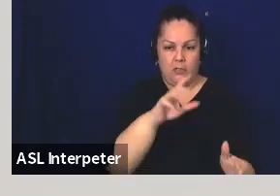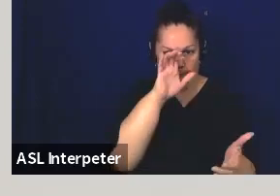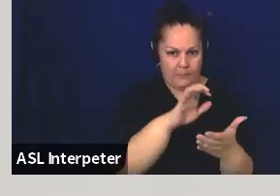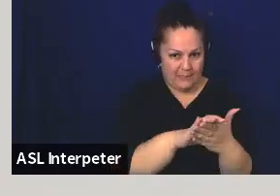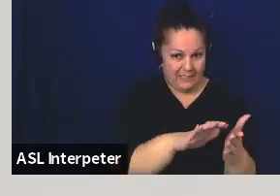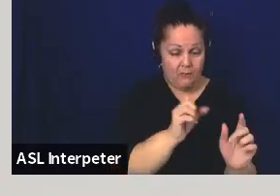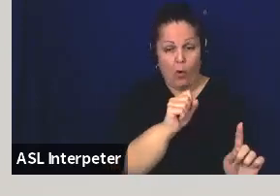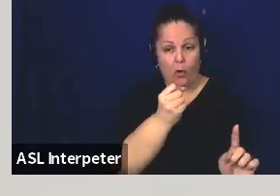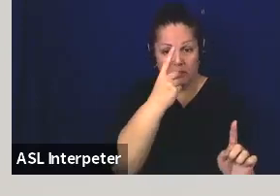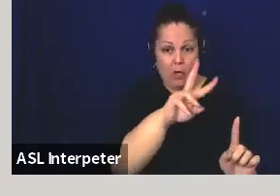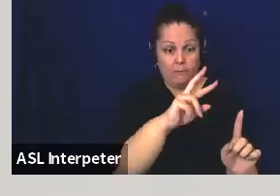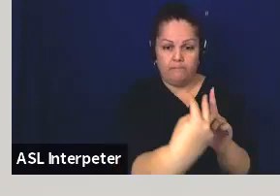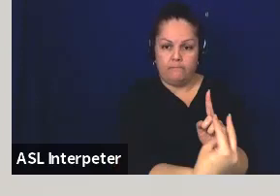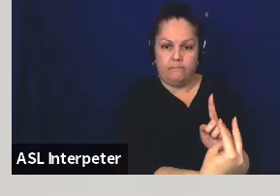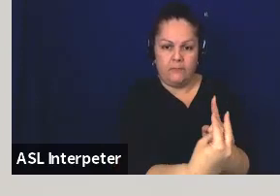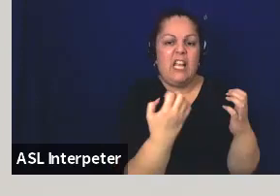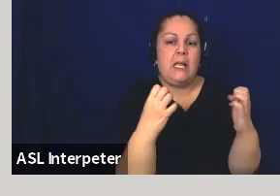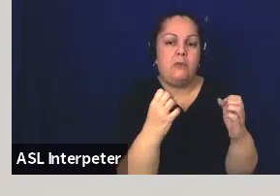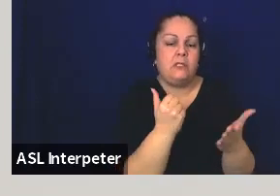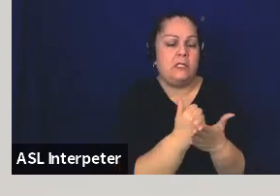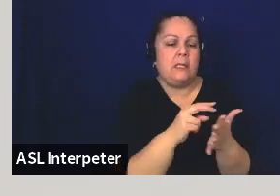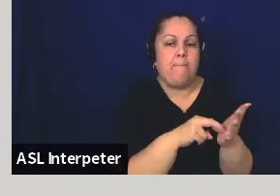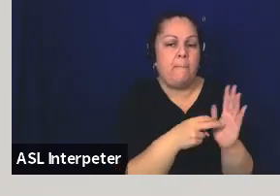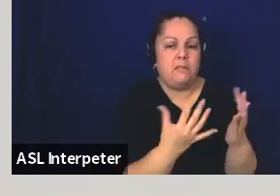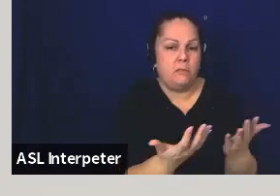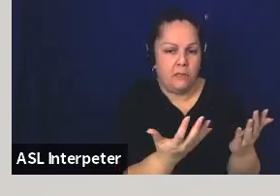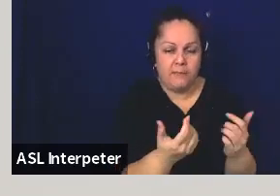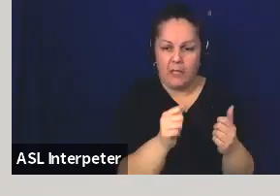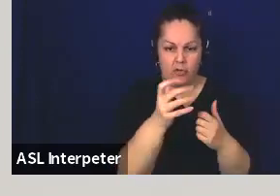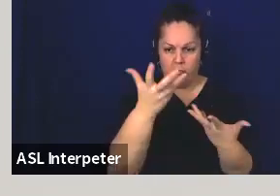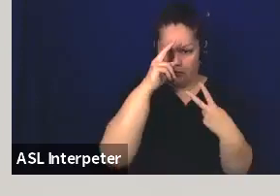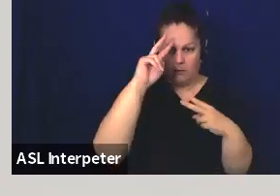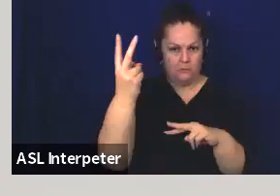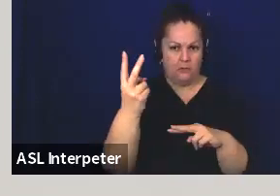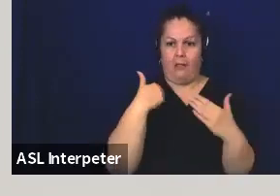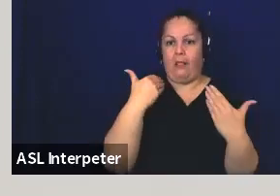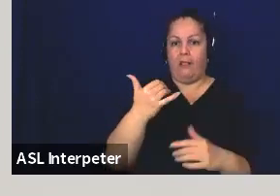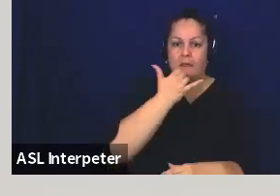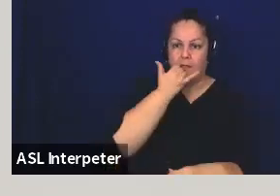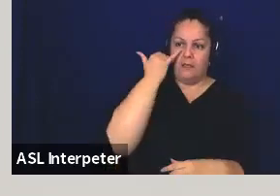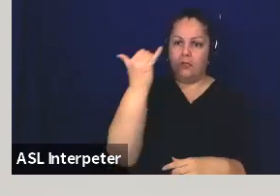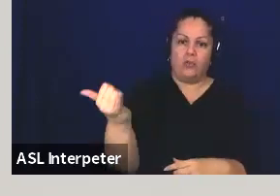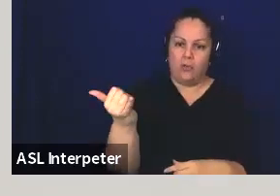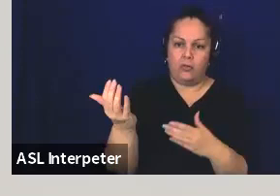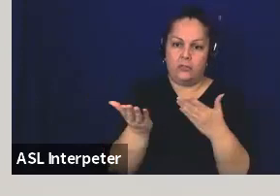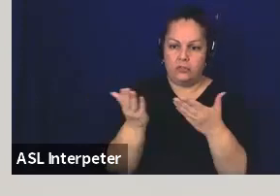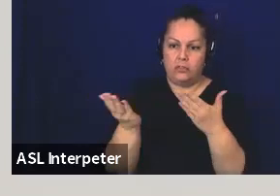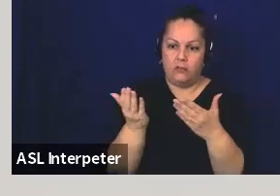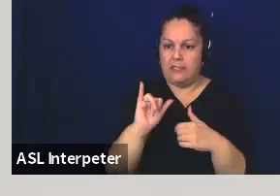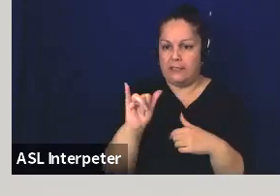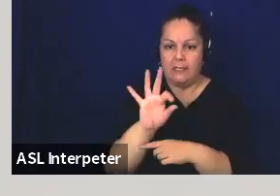or understands is emergency assistance. You don't want to misunderstand and call, emergency services